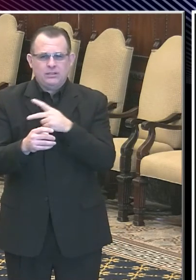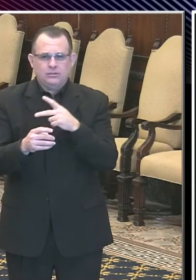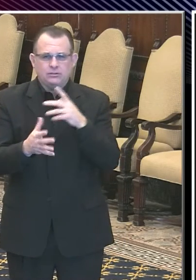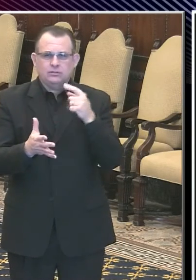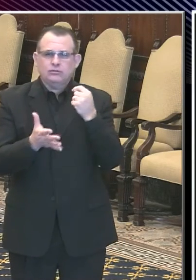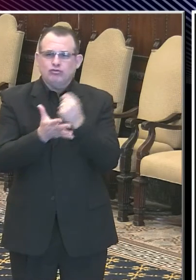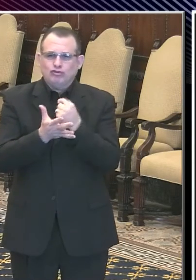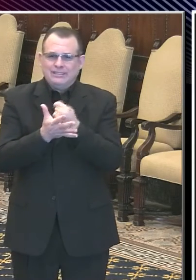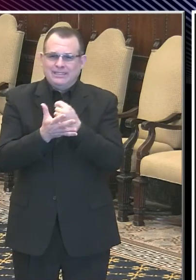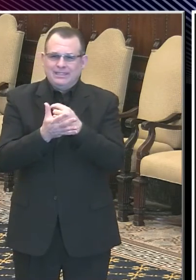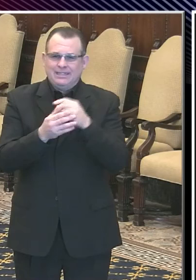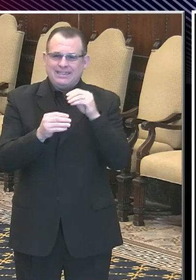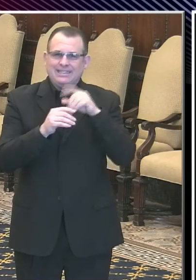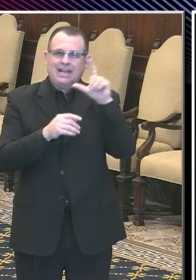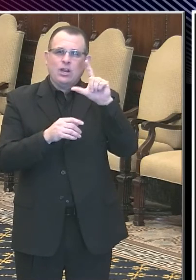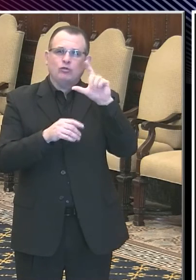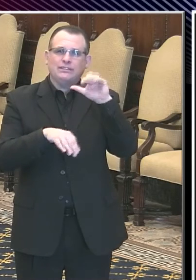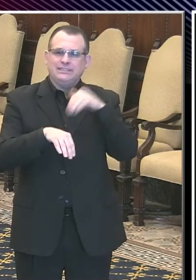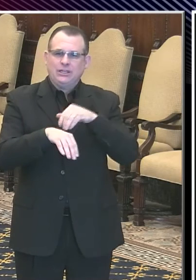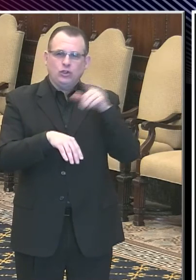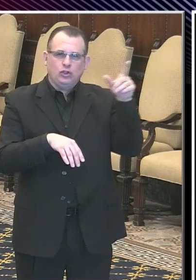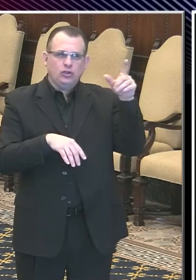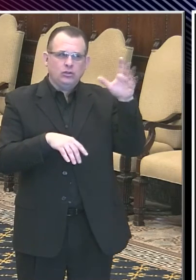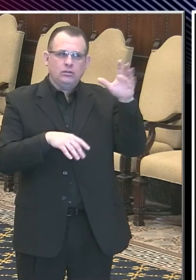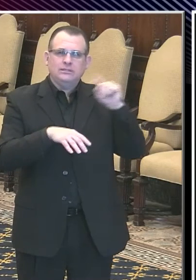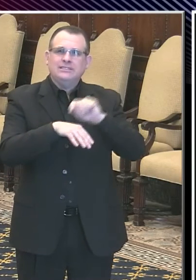Lake Court Center.